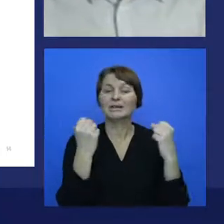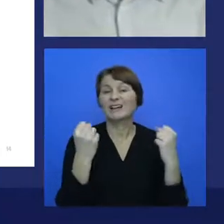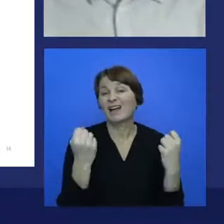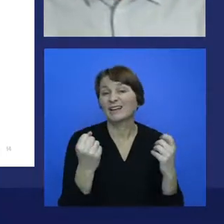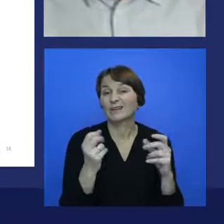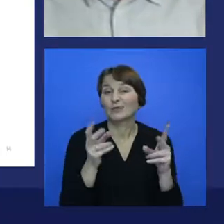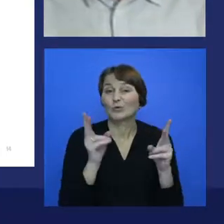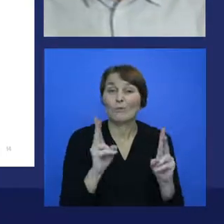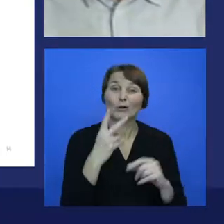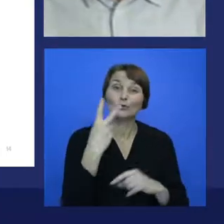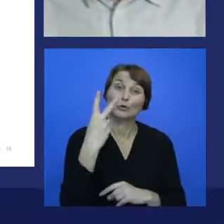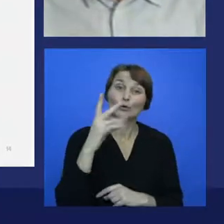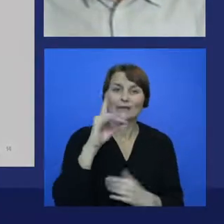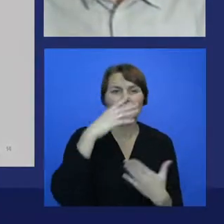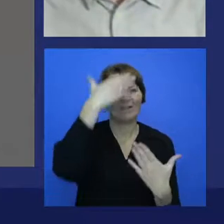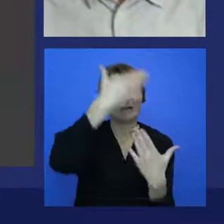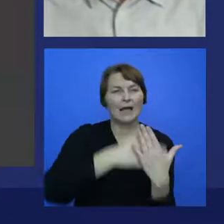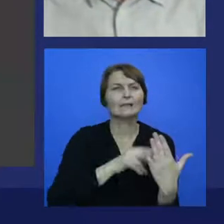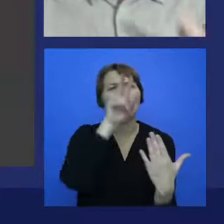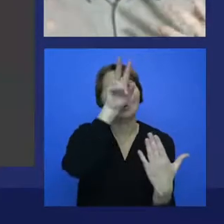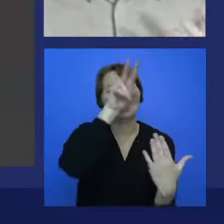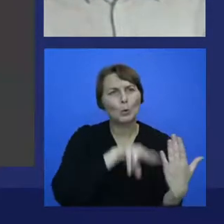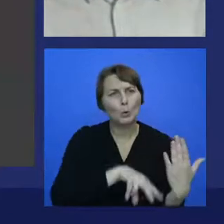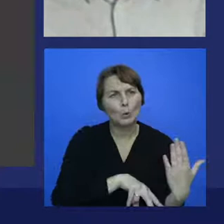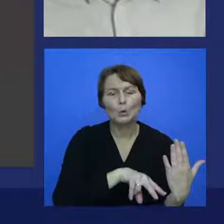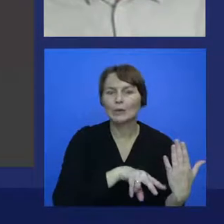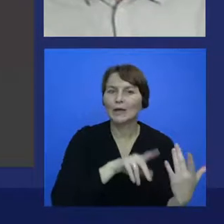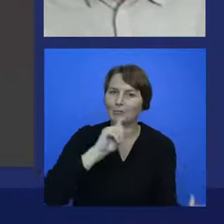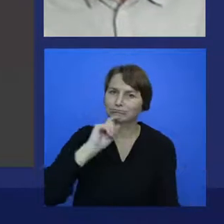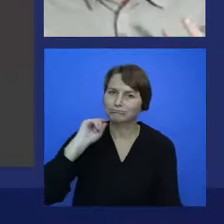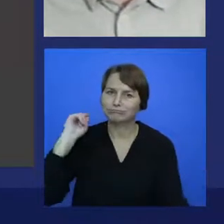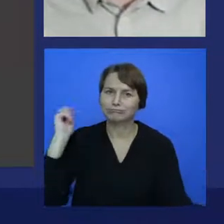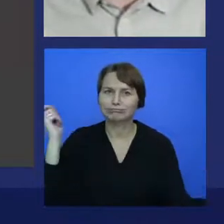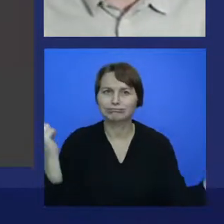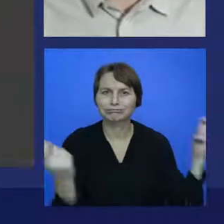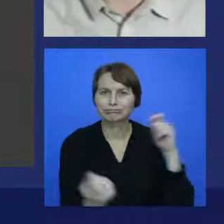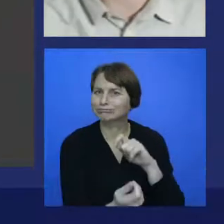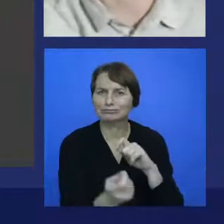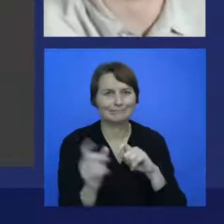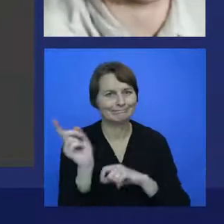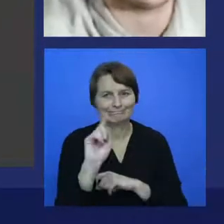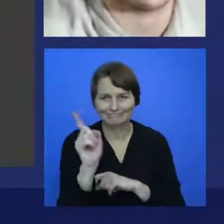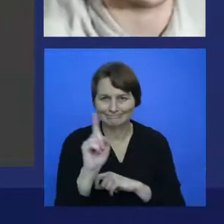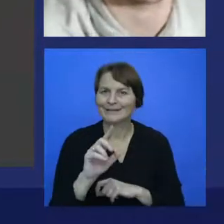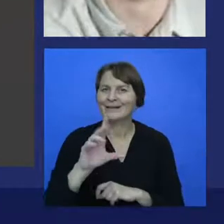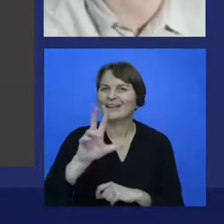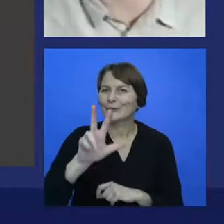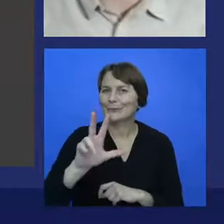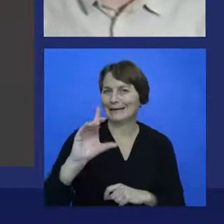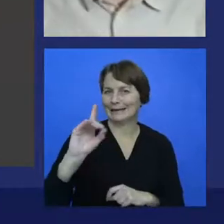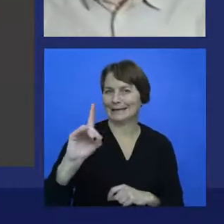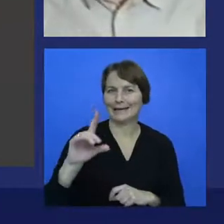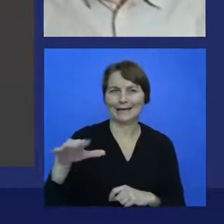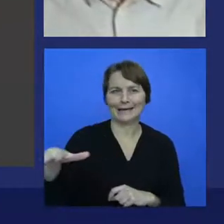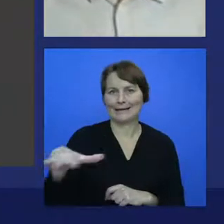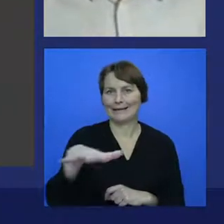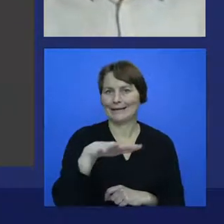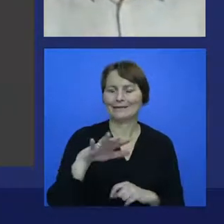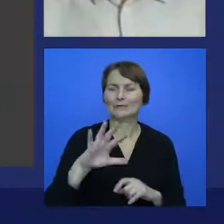sense. But now we're kind of taking that to what do we do in a, for a 3D environment or one that we can